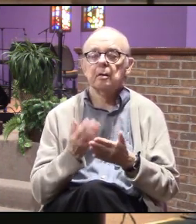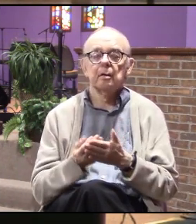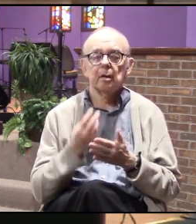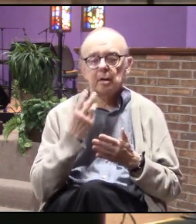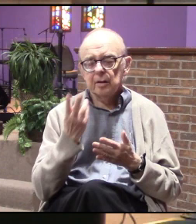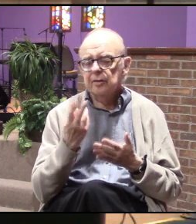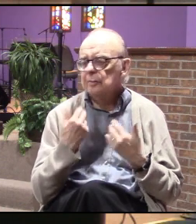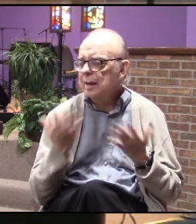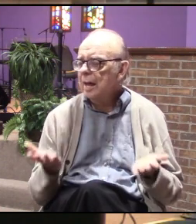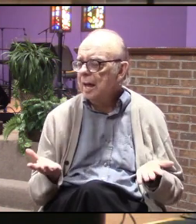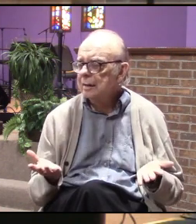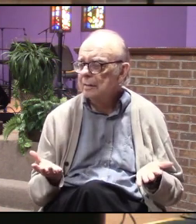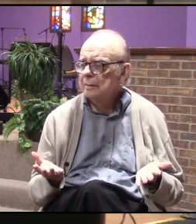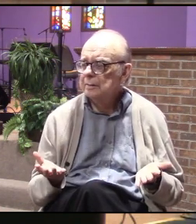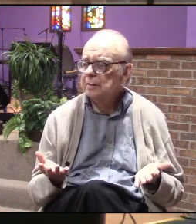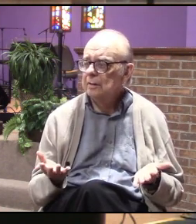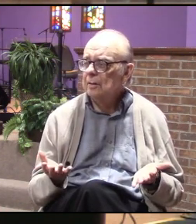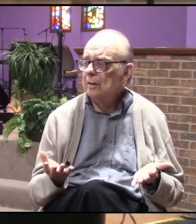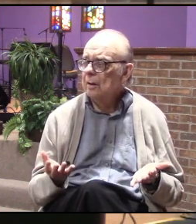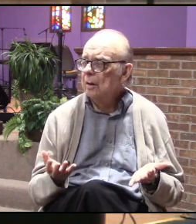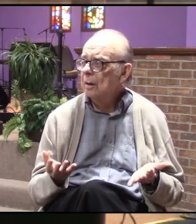look at what he had.